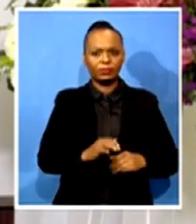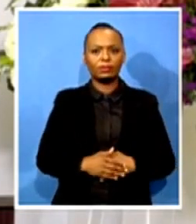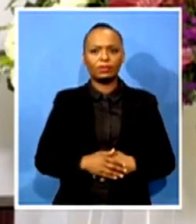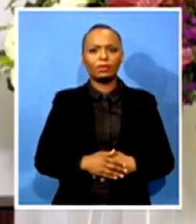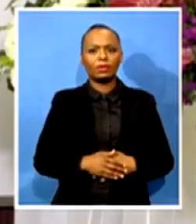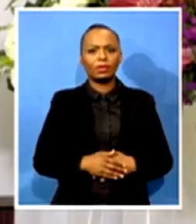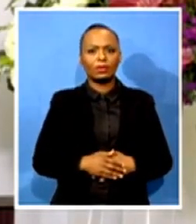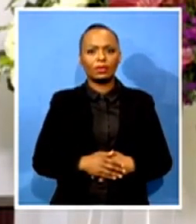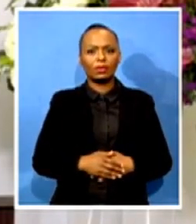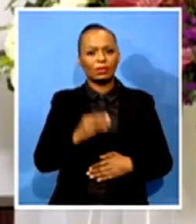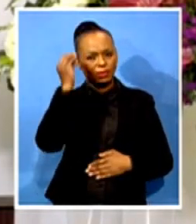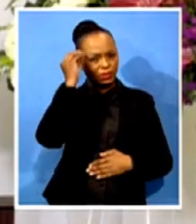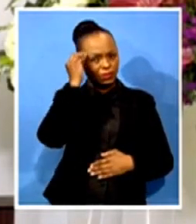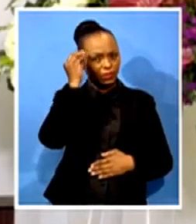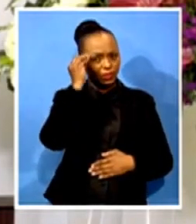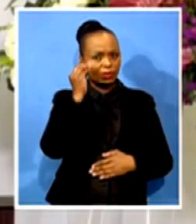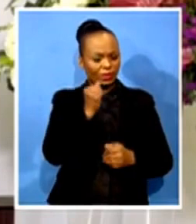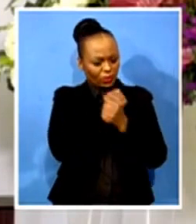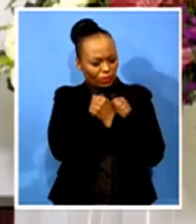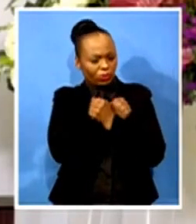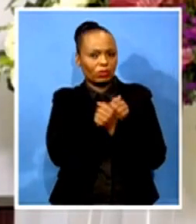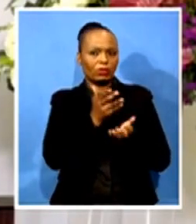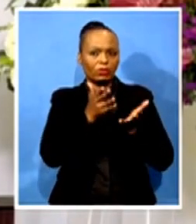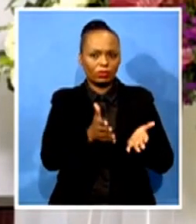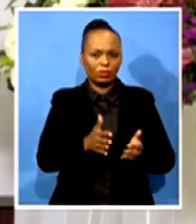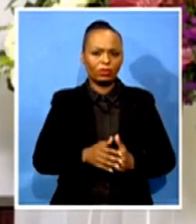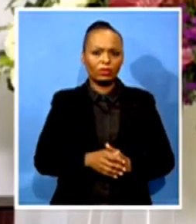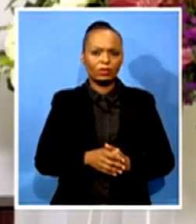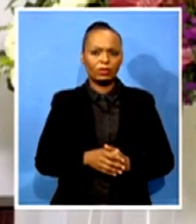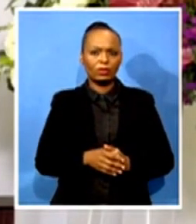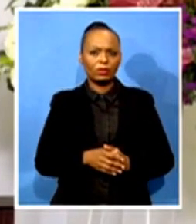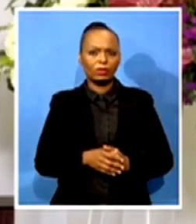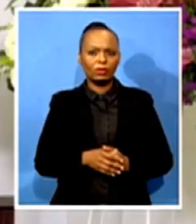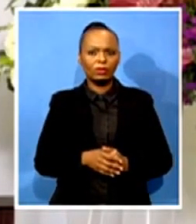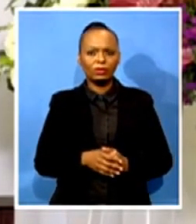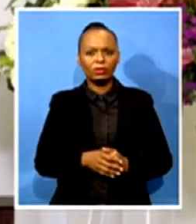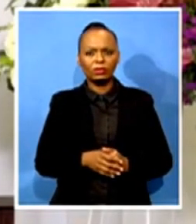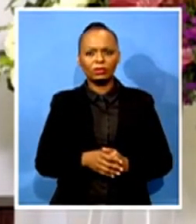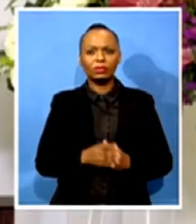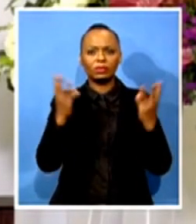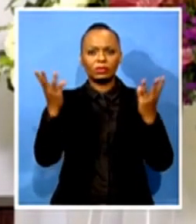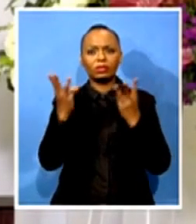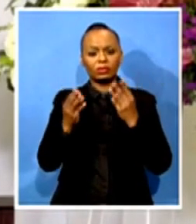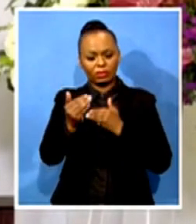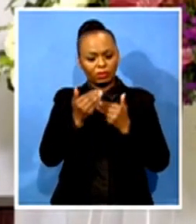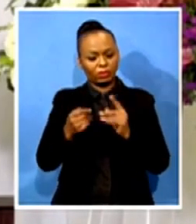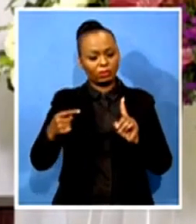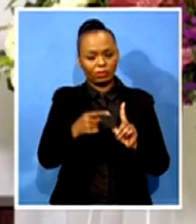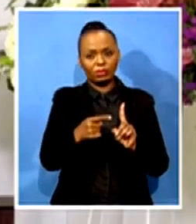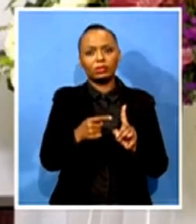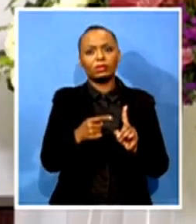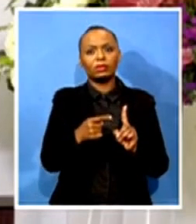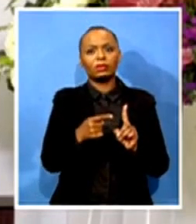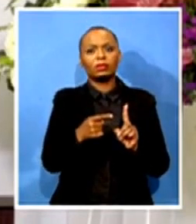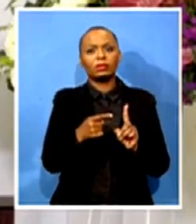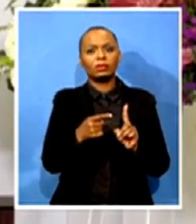when it led her, abantu ababeseduze kwakhe njengathi nabanye, we learned something.